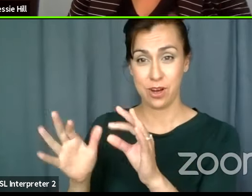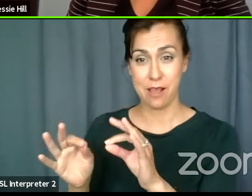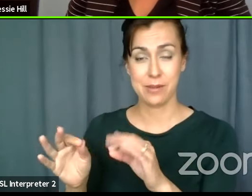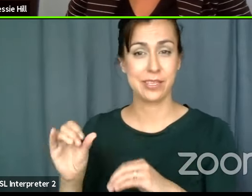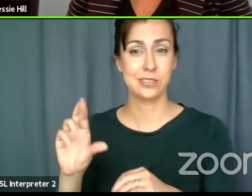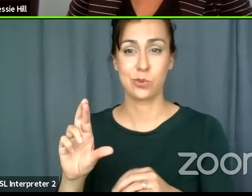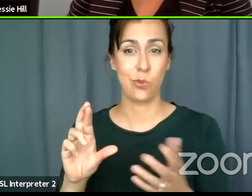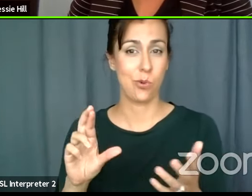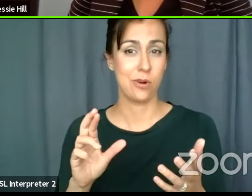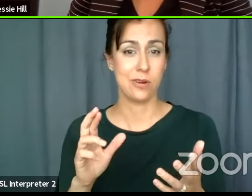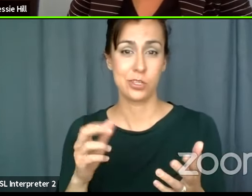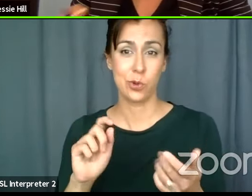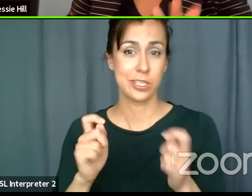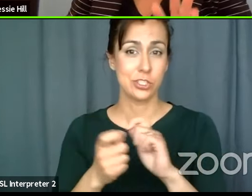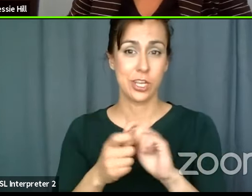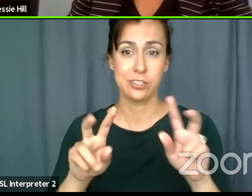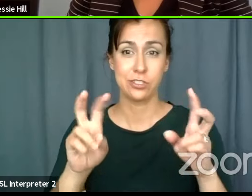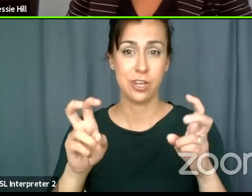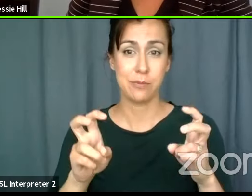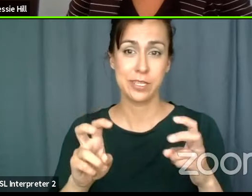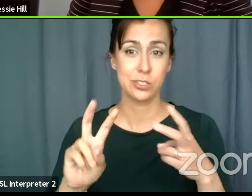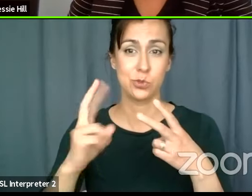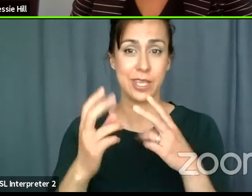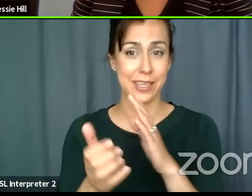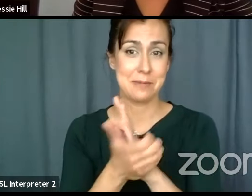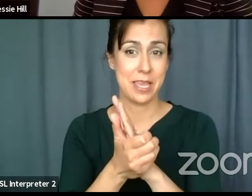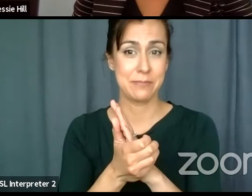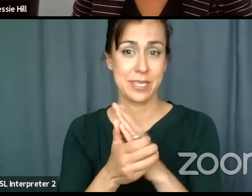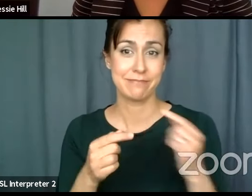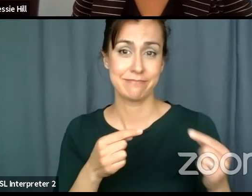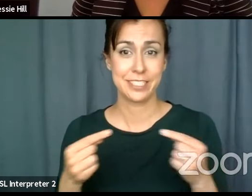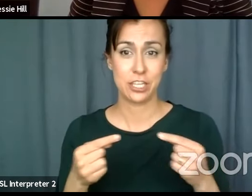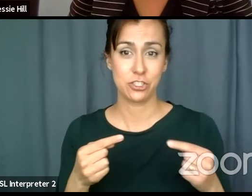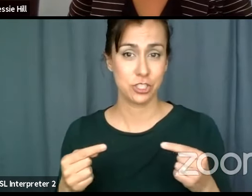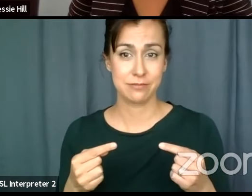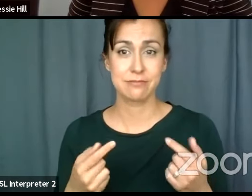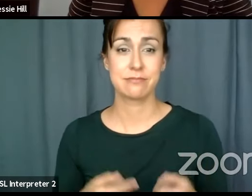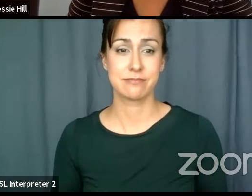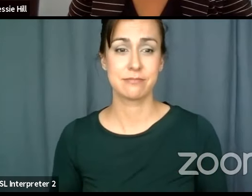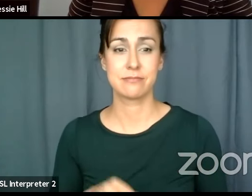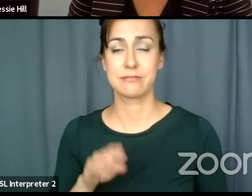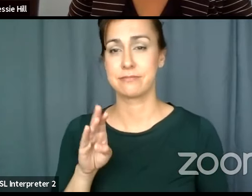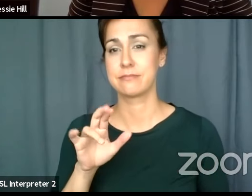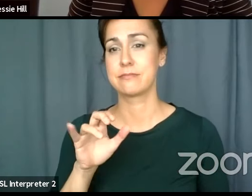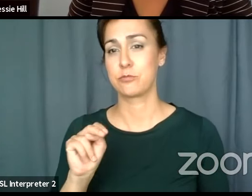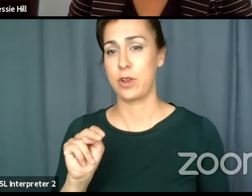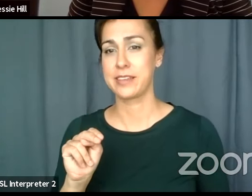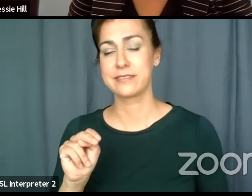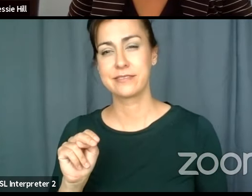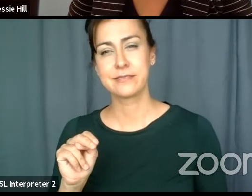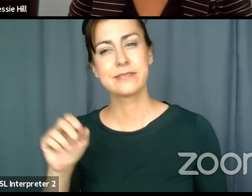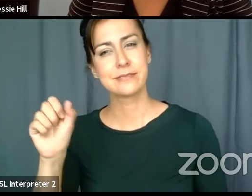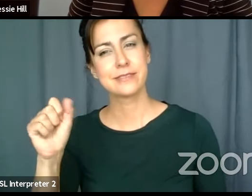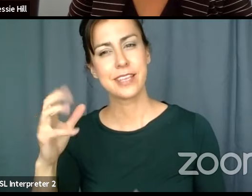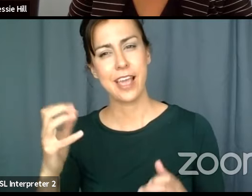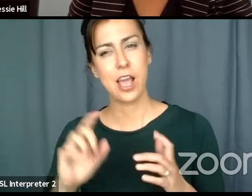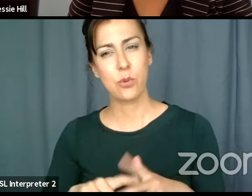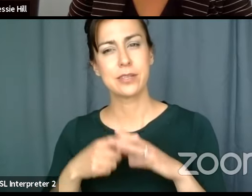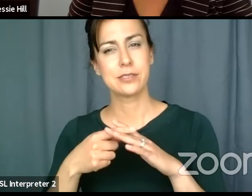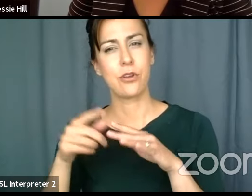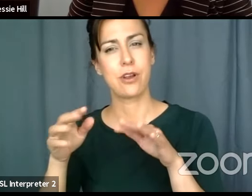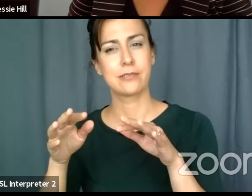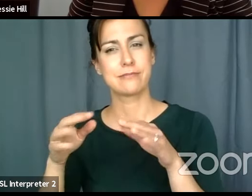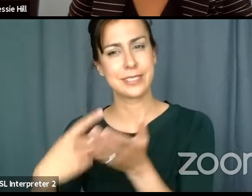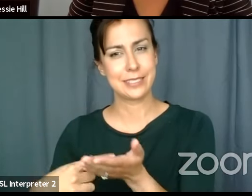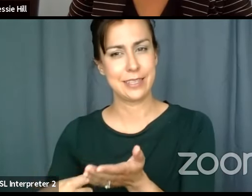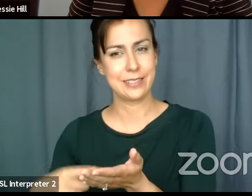you want to talk a little bit about the Second Amendment sort of tensions. Yeah, I do want to. I want to start with the Second Amendment and First